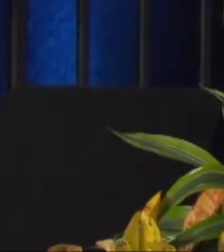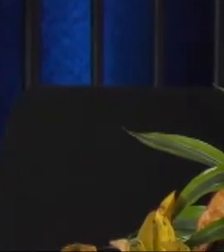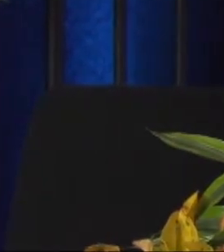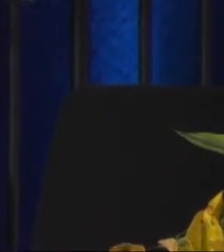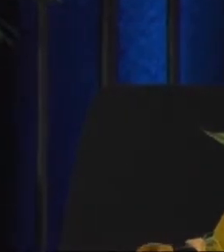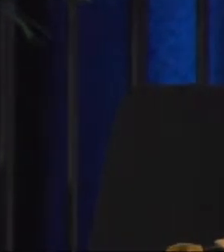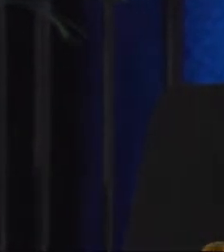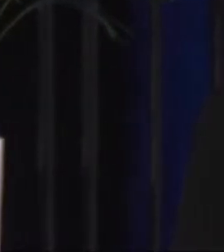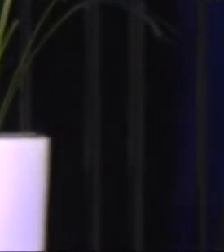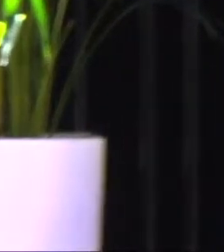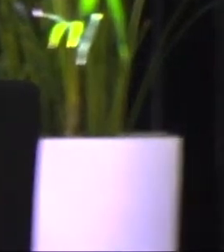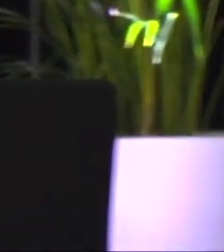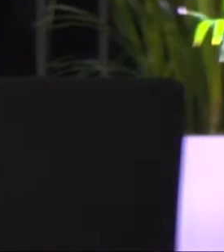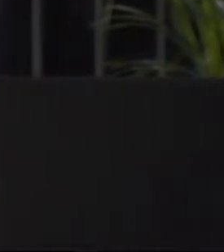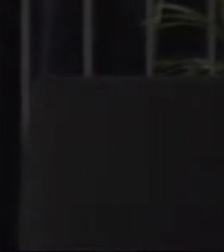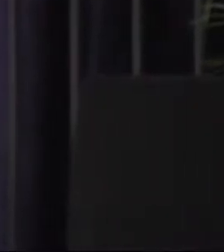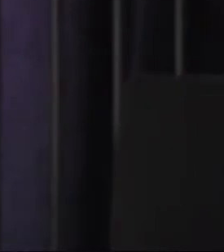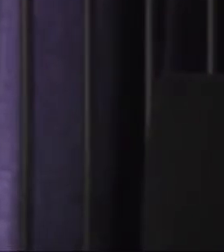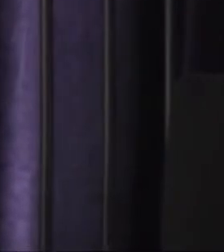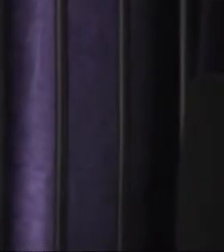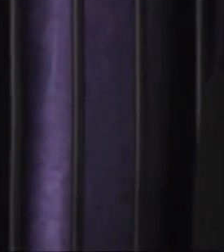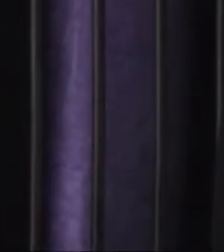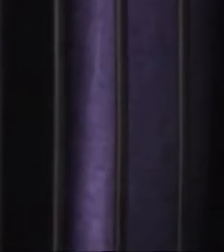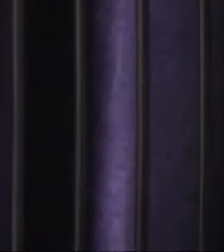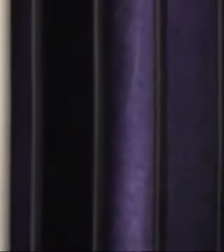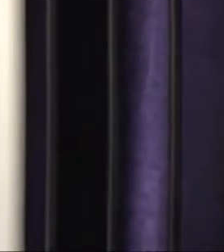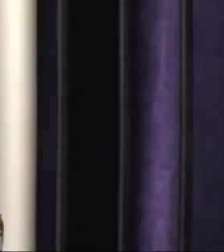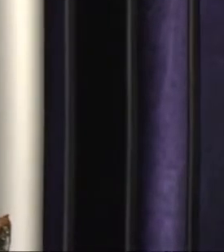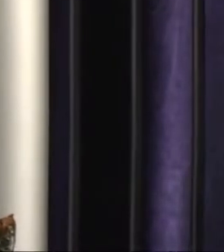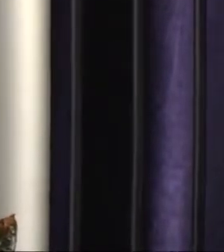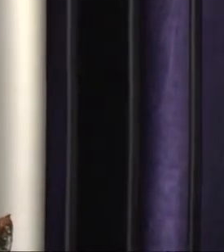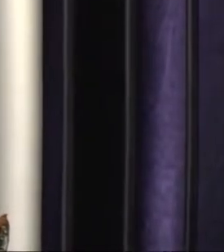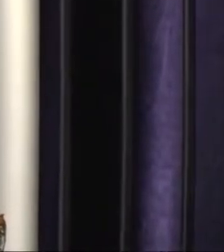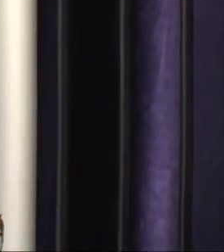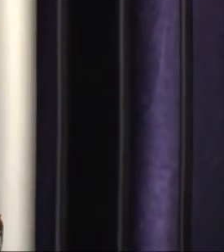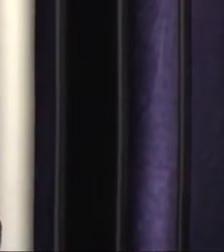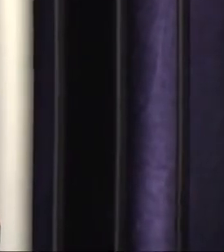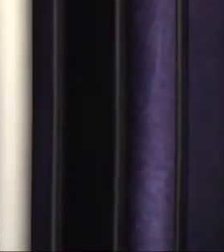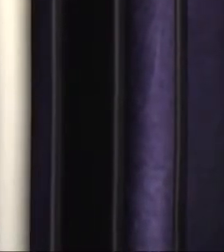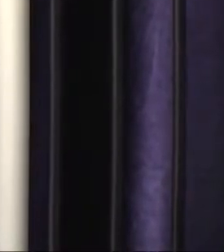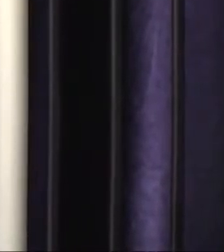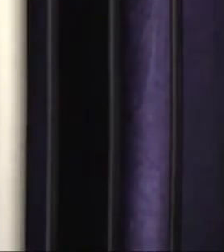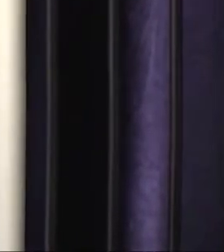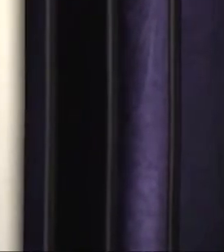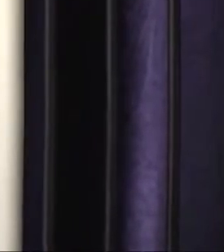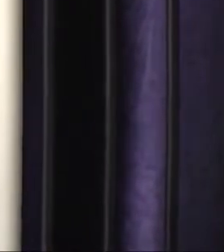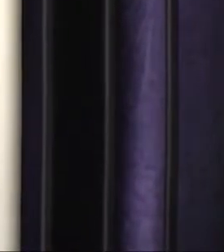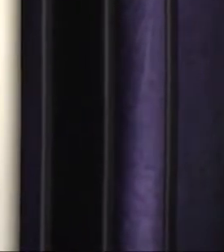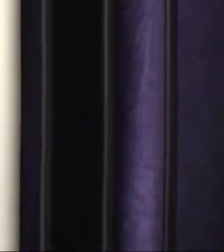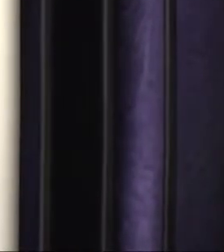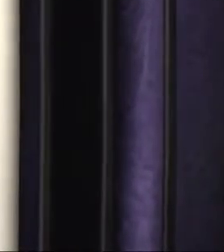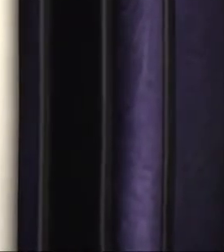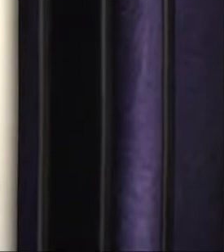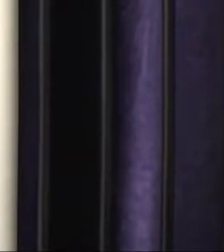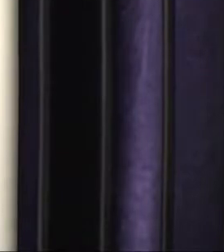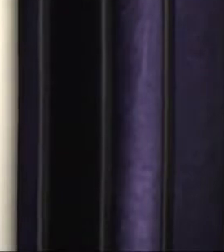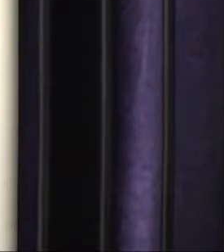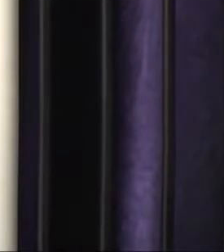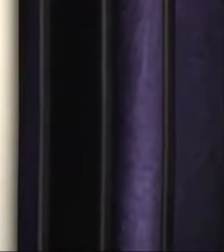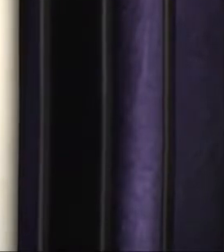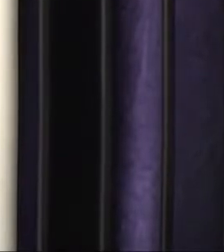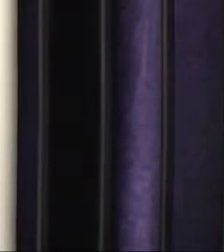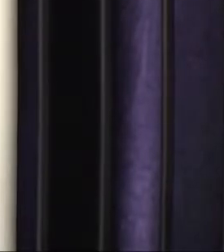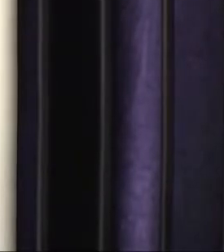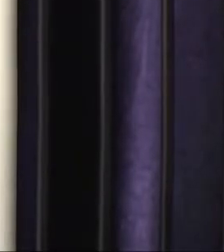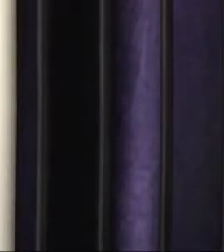have to get ready because you stay ready, right? So we're gonna sit up. Now when you stand up, at that point, you can